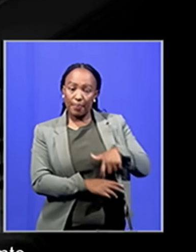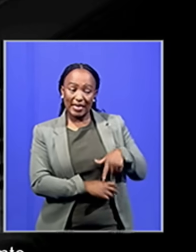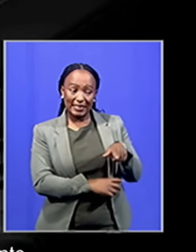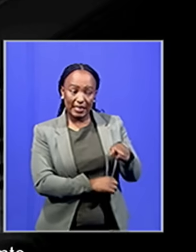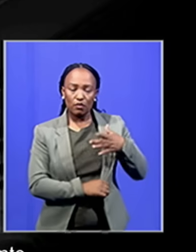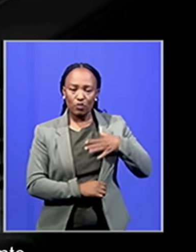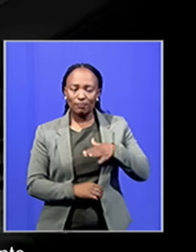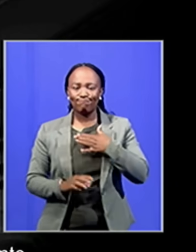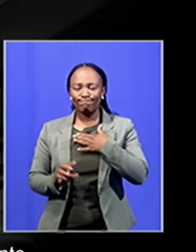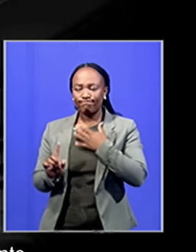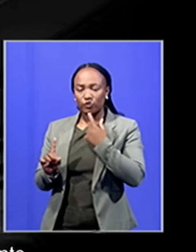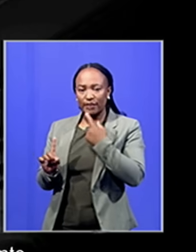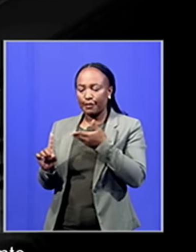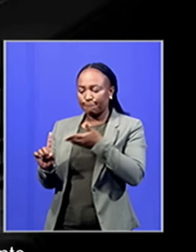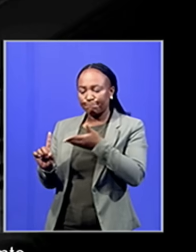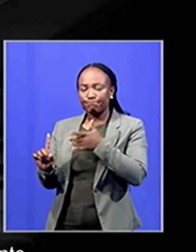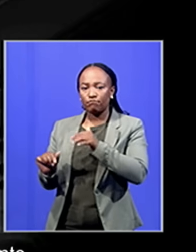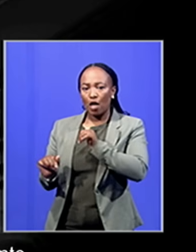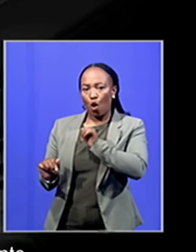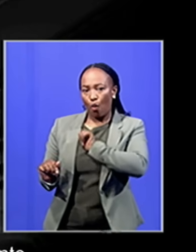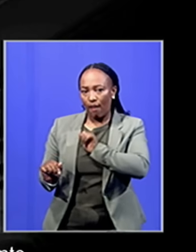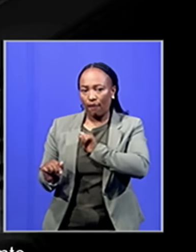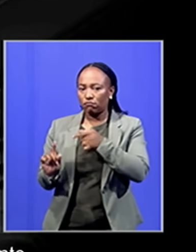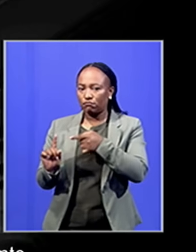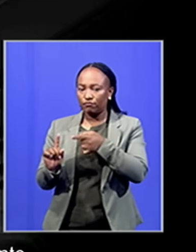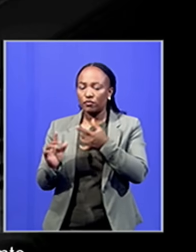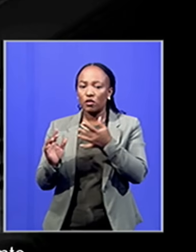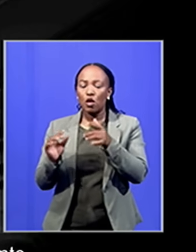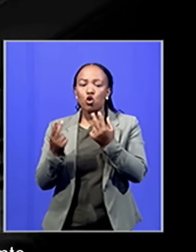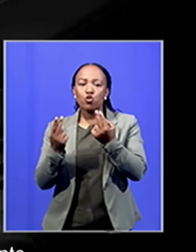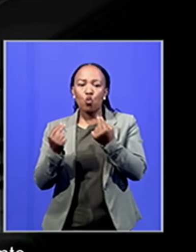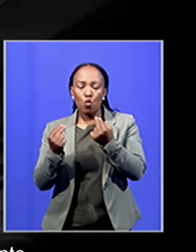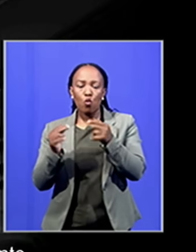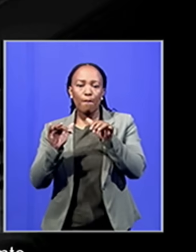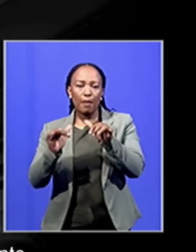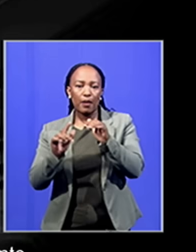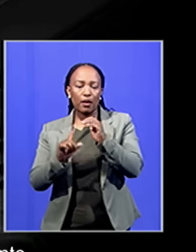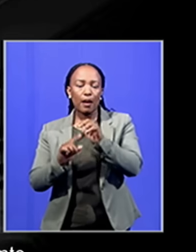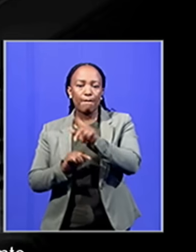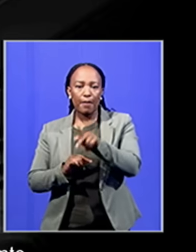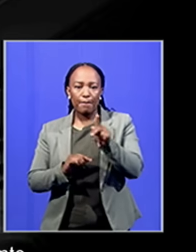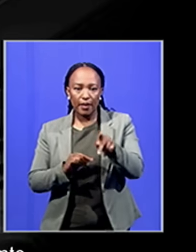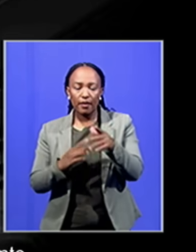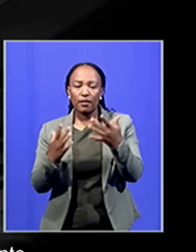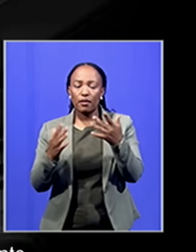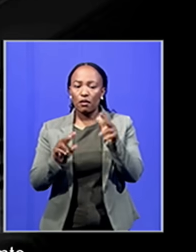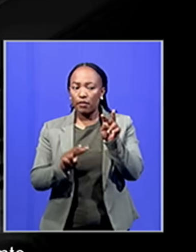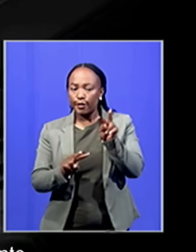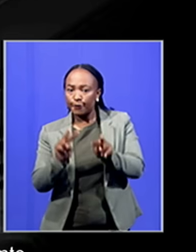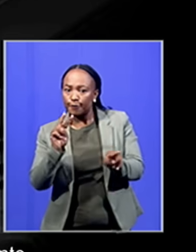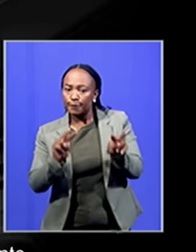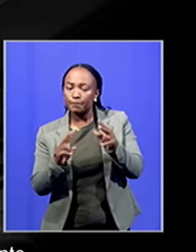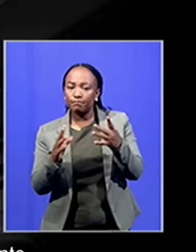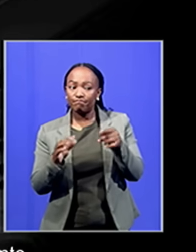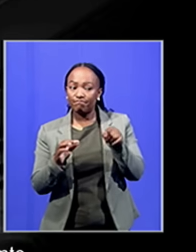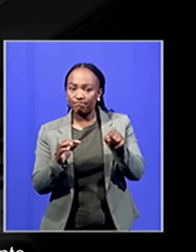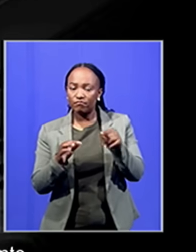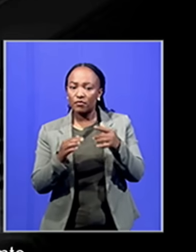Dube well in her new role in the Public Protector as a supreme administrative oversight body with the power